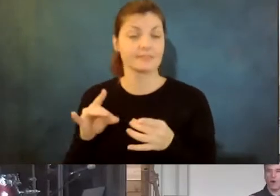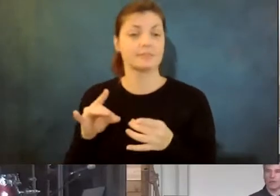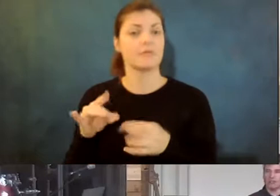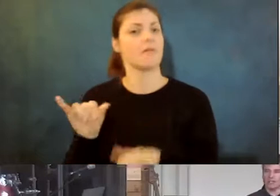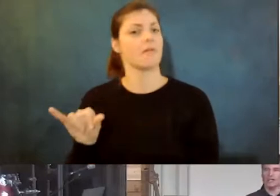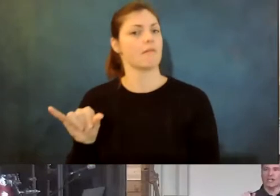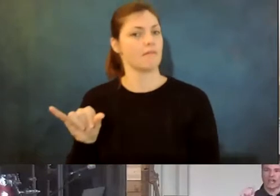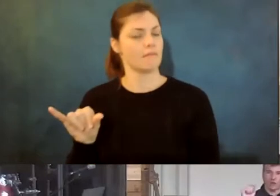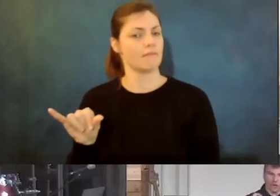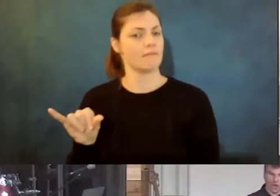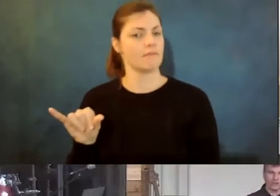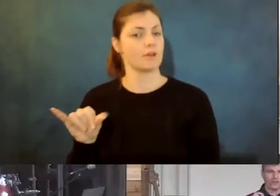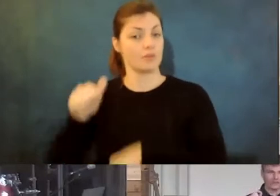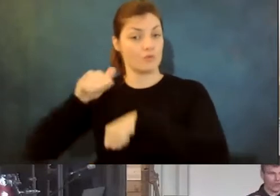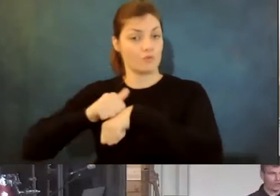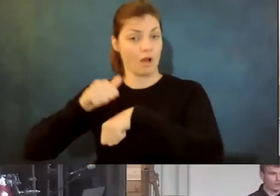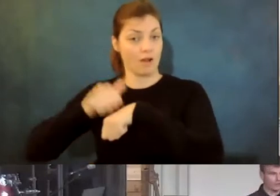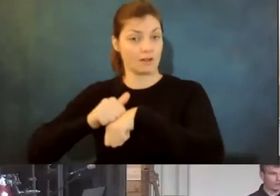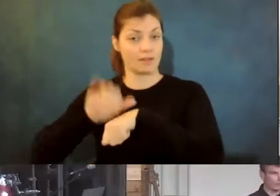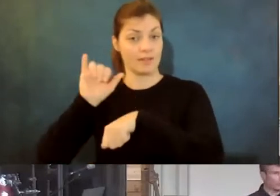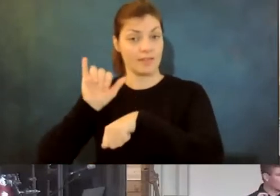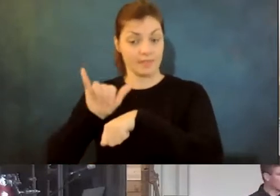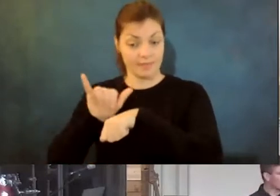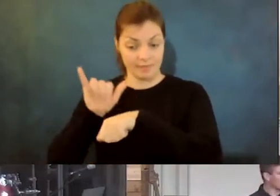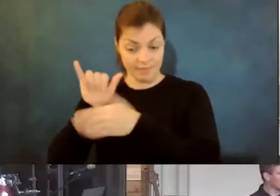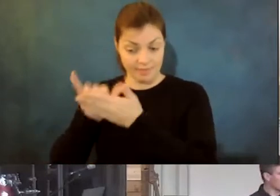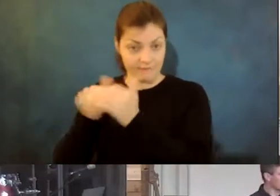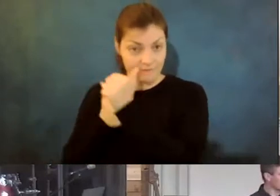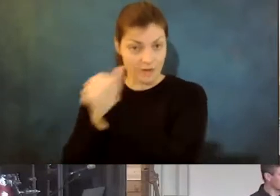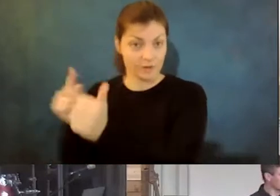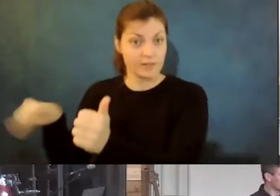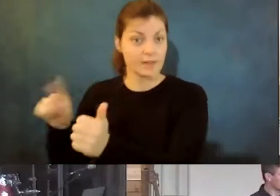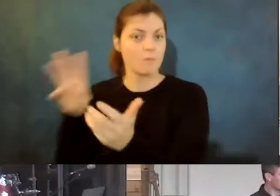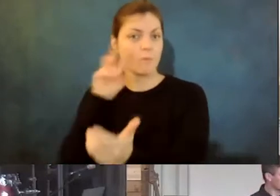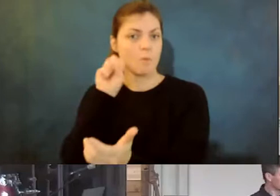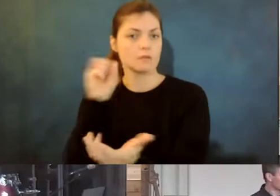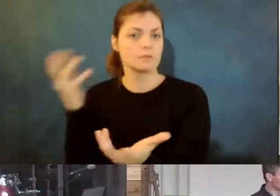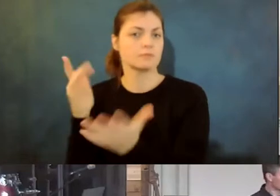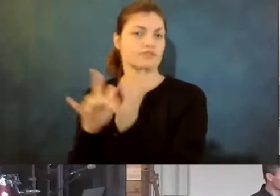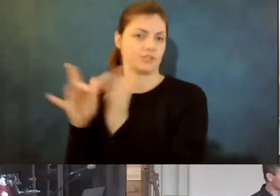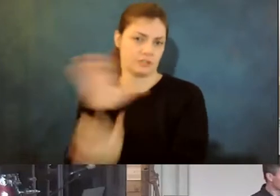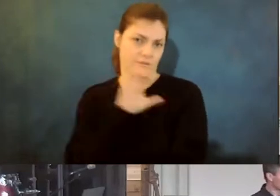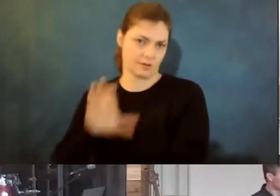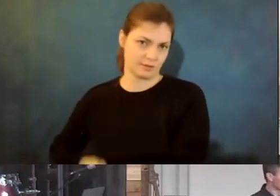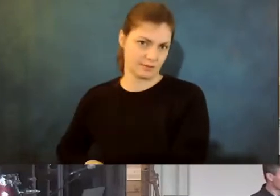rock. Paul says, and the rock that followed them was Jesus Christ.